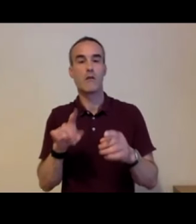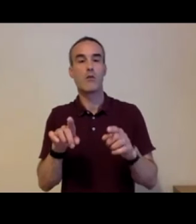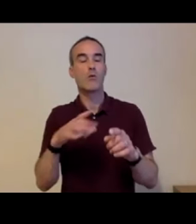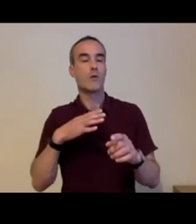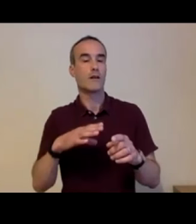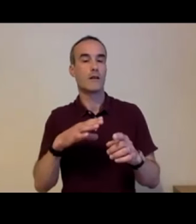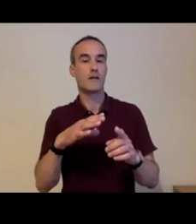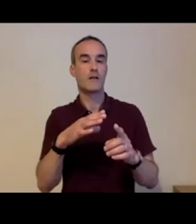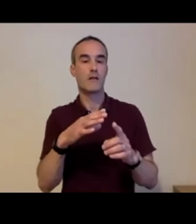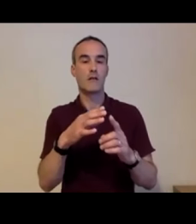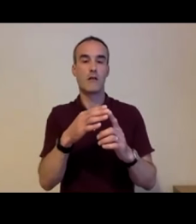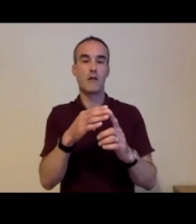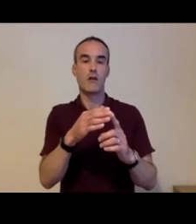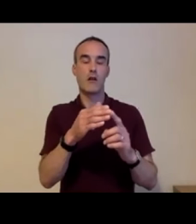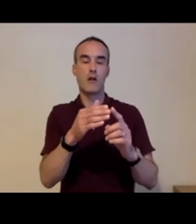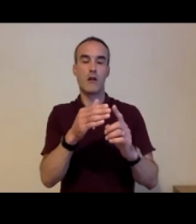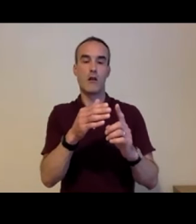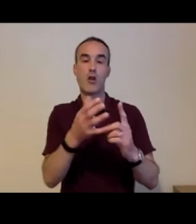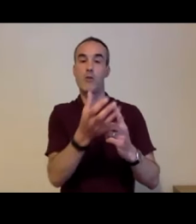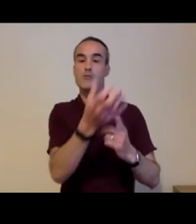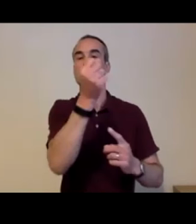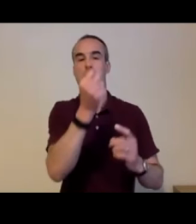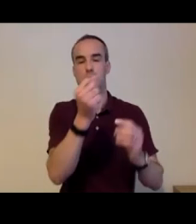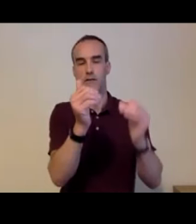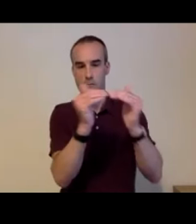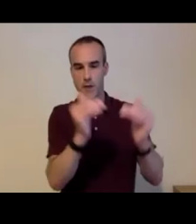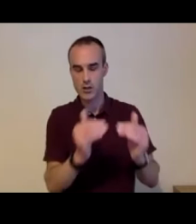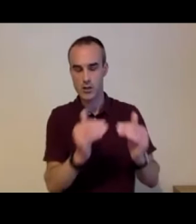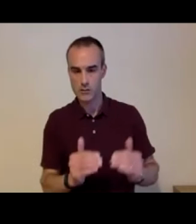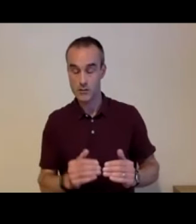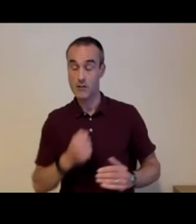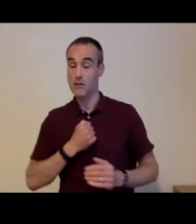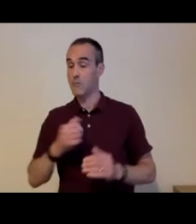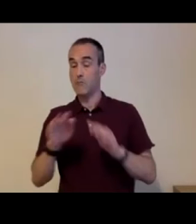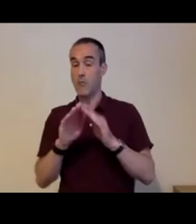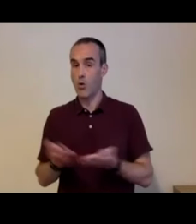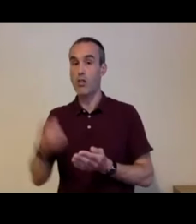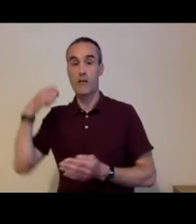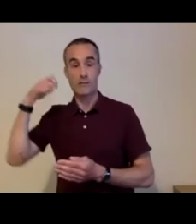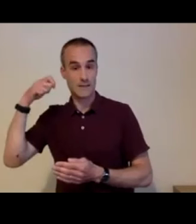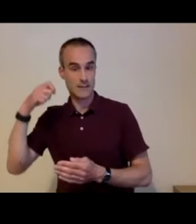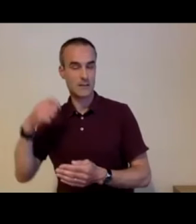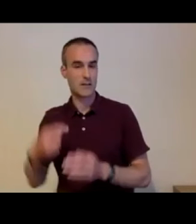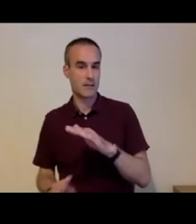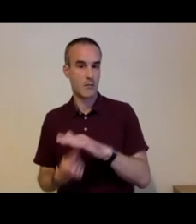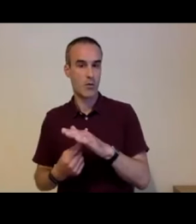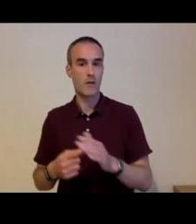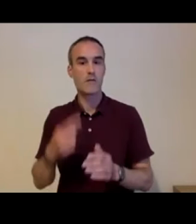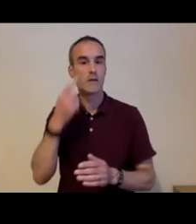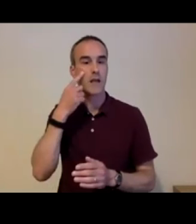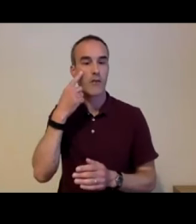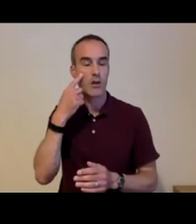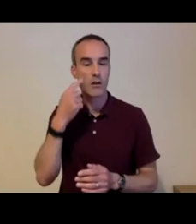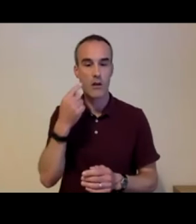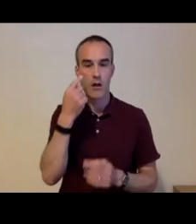measures. In my research in tinnitus, this is particularly important. And we're looking at pupil dilation, auditory